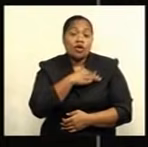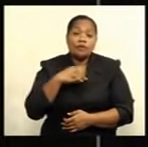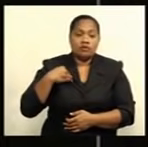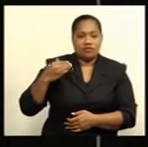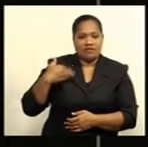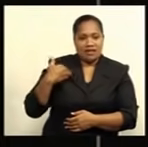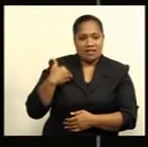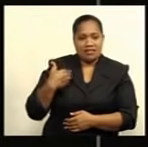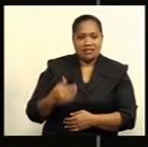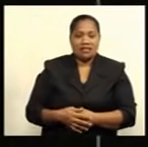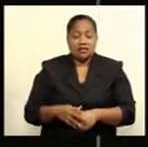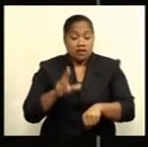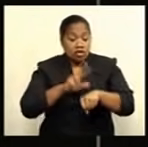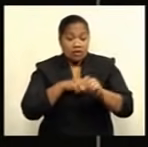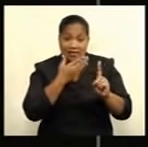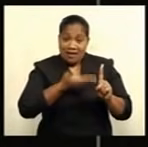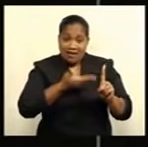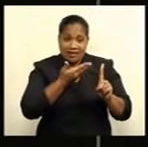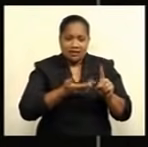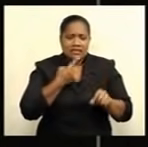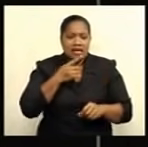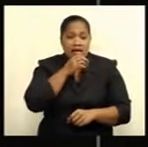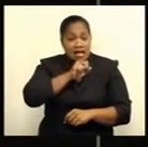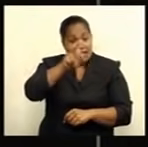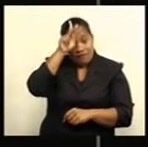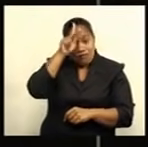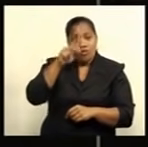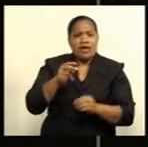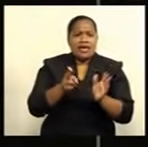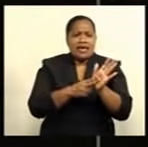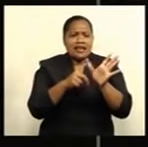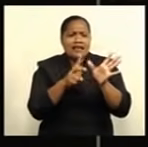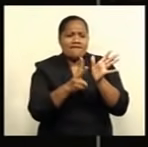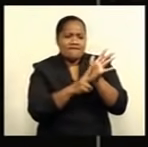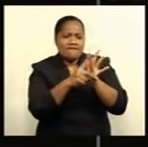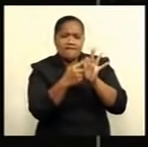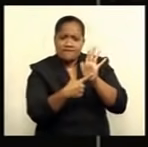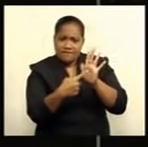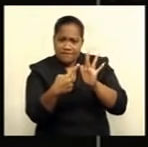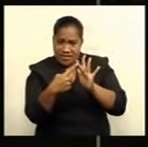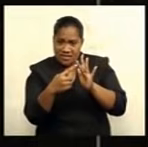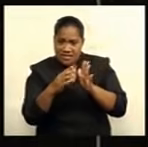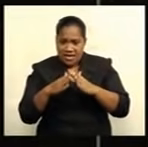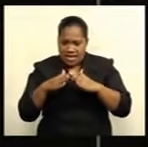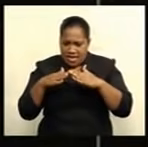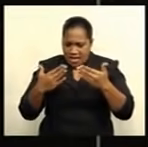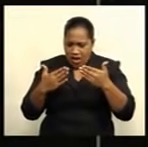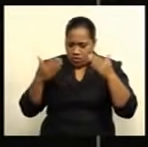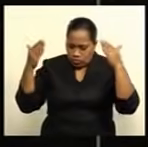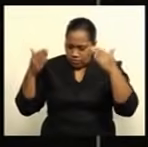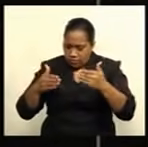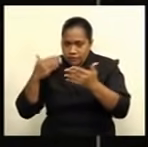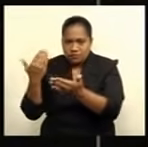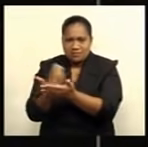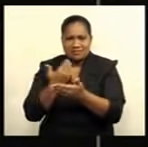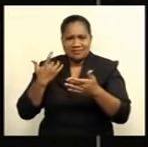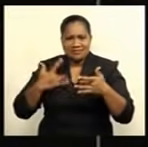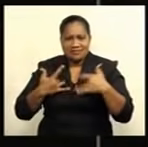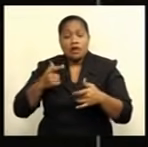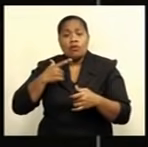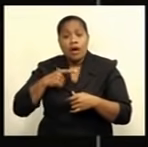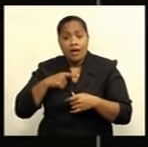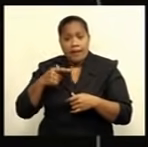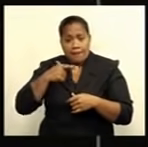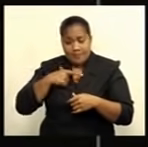Dr. James Fong says Kandavu and Naviti have entered the mitigation phase because the first evidence of the outbreak was